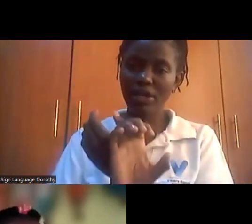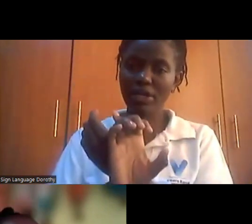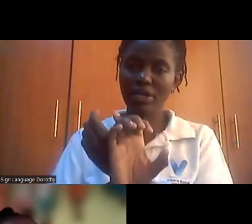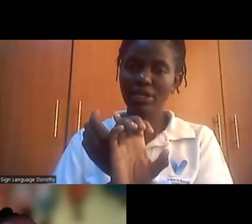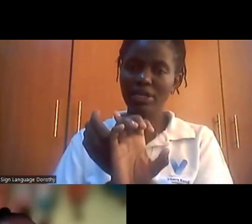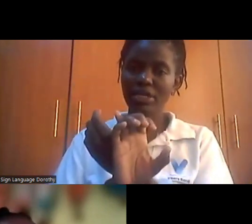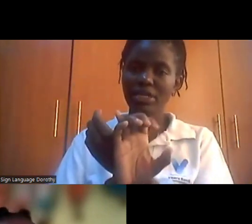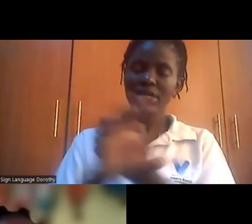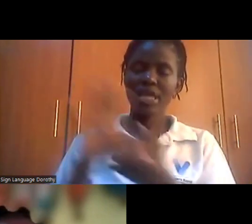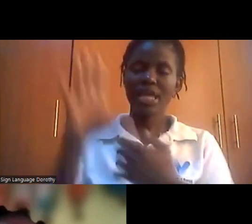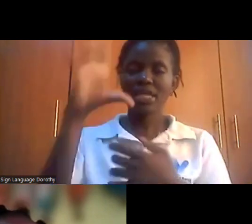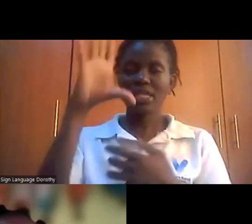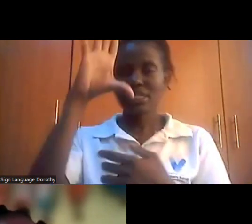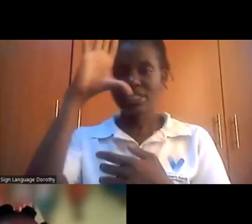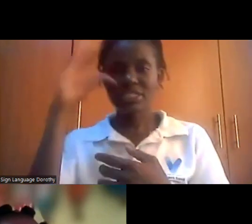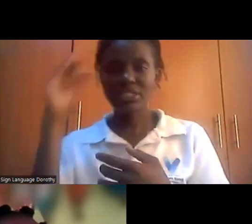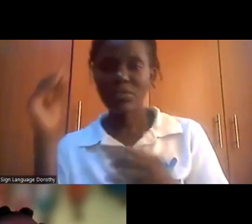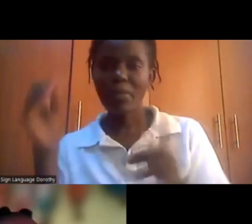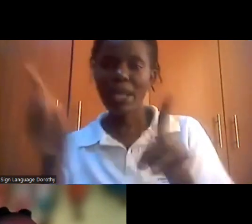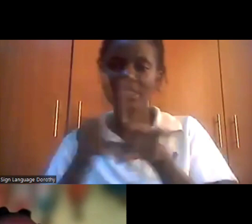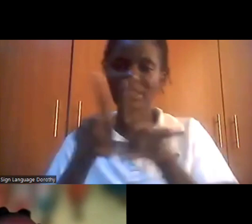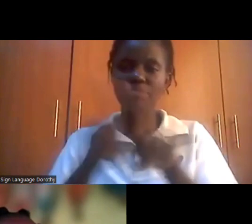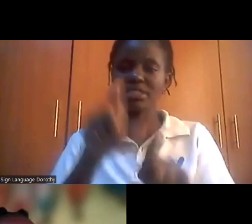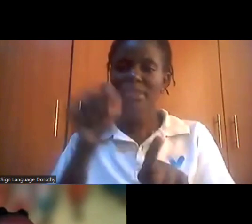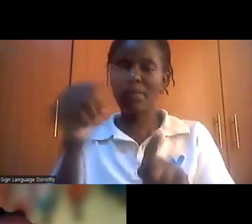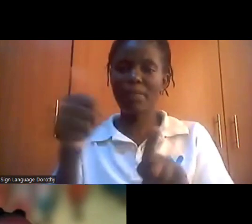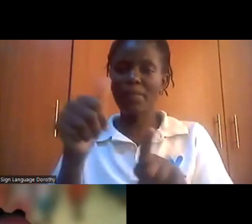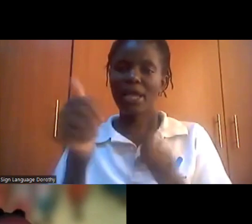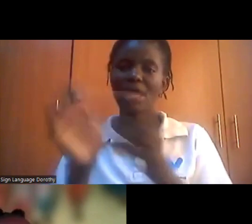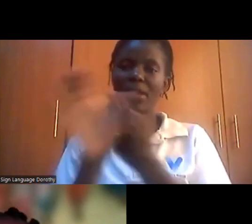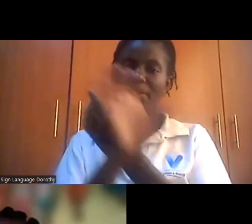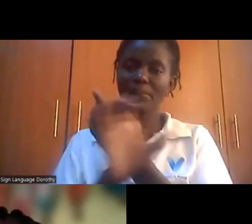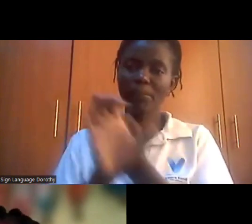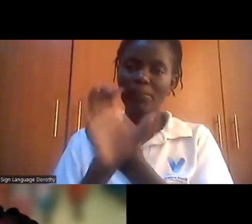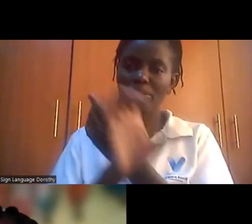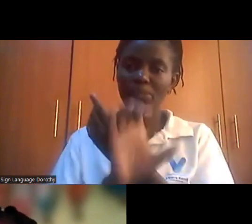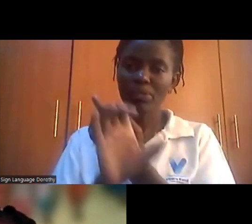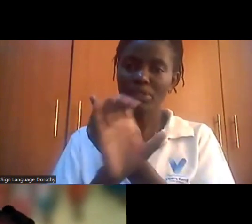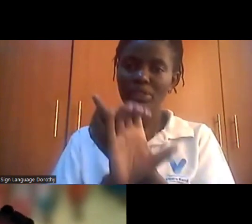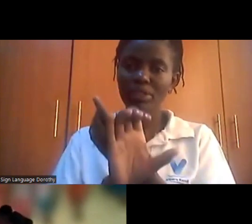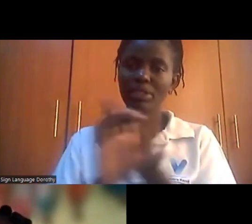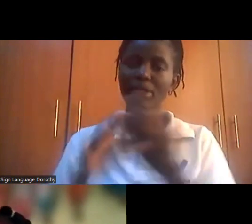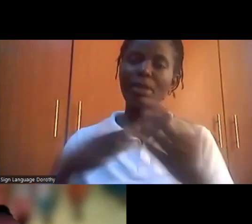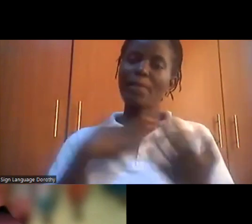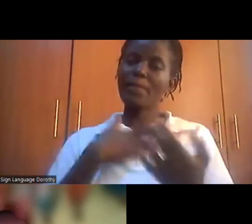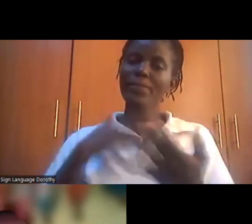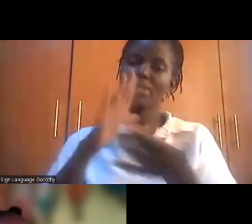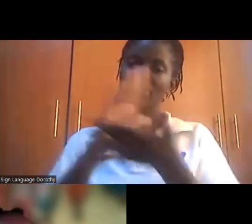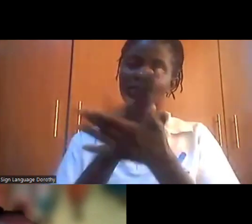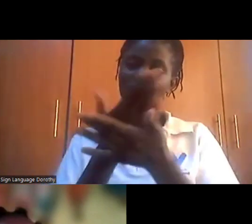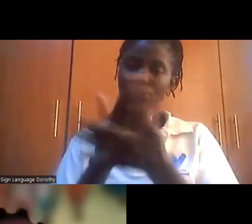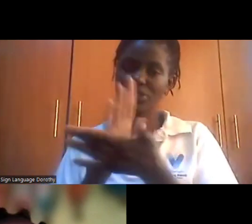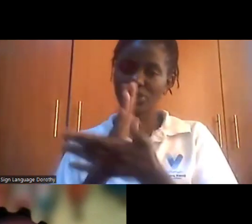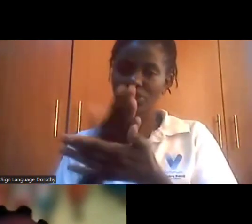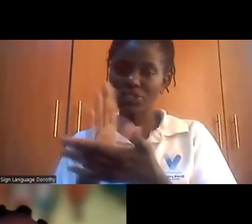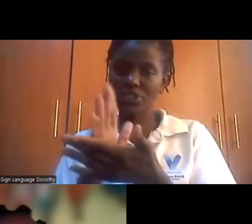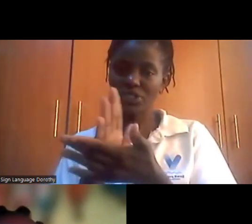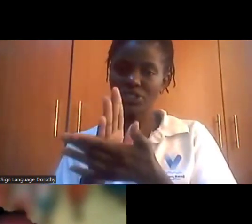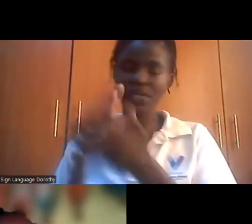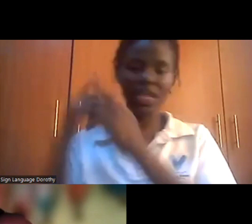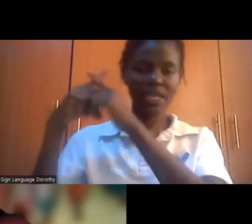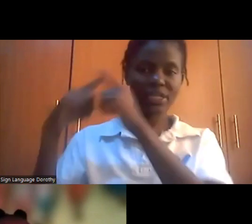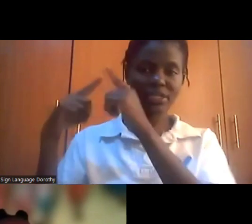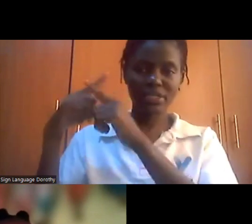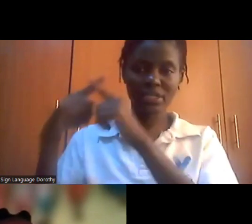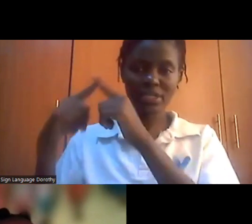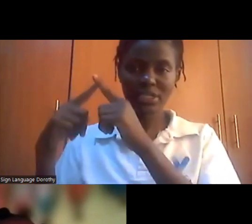and this might be the case in many countries actually. So hearing you both share those experiences is really critical. One already a practicing doctor and